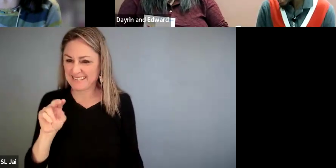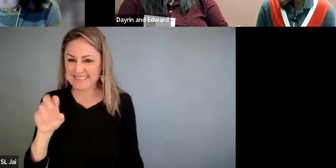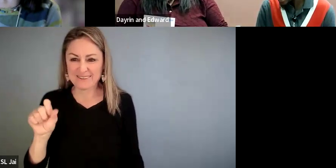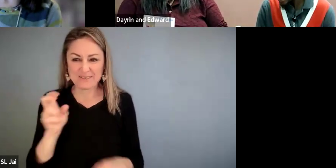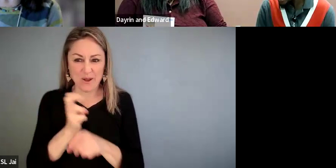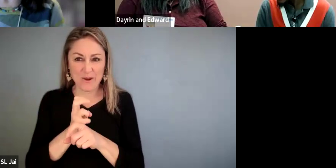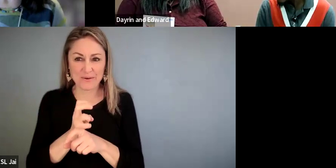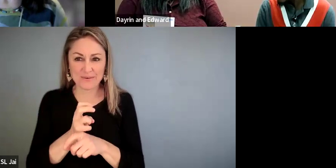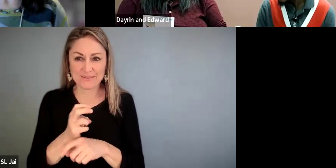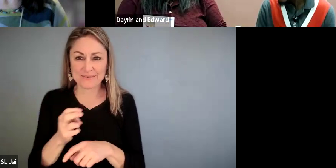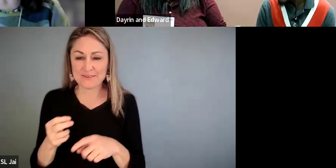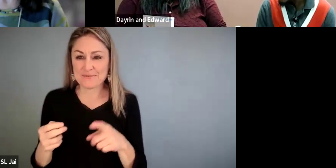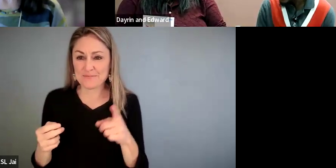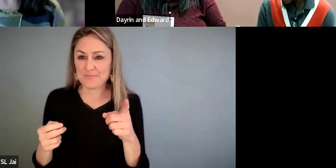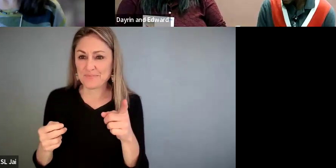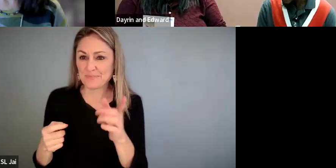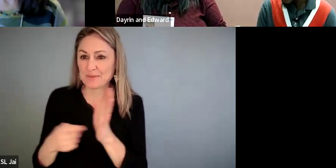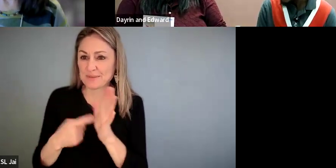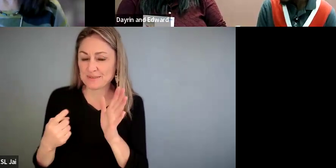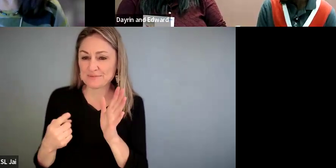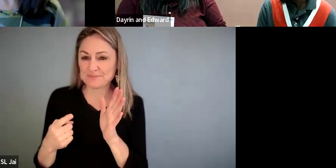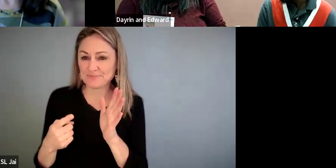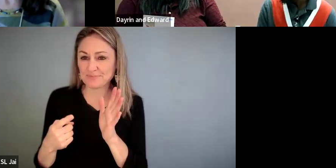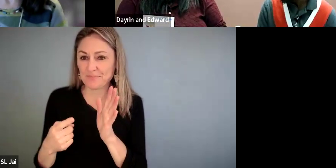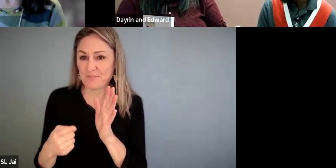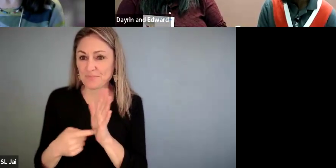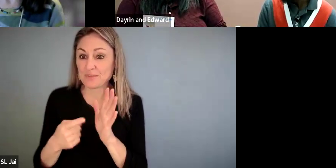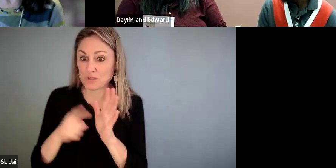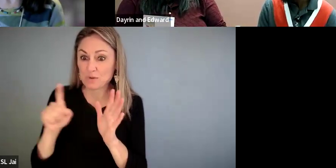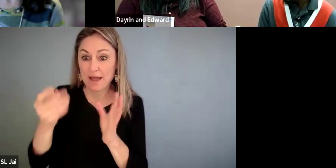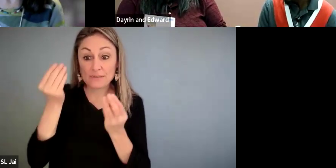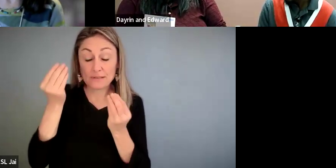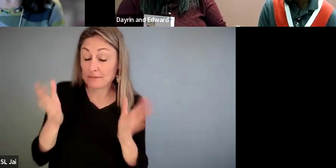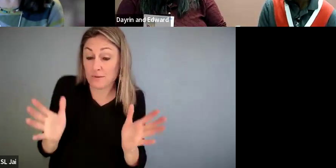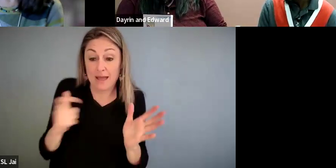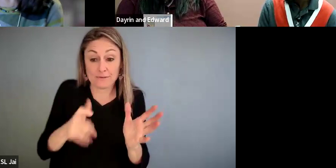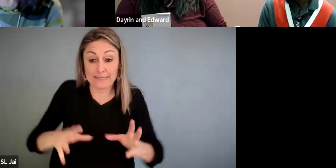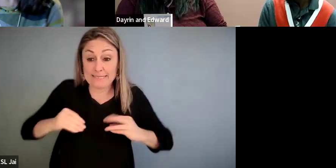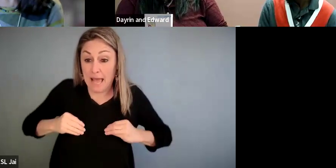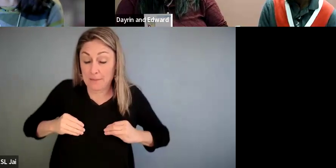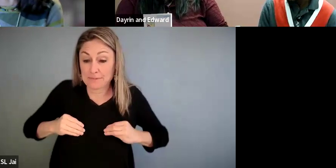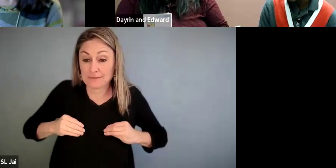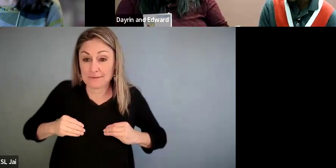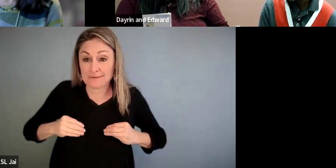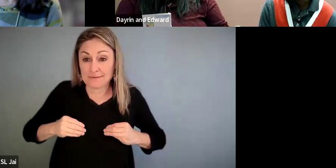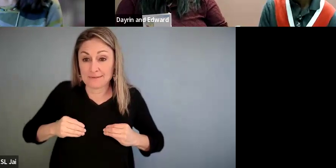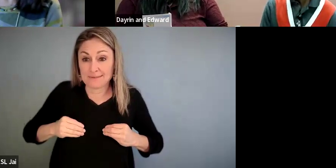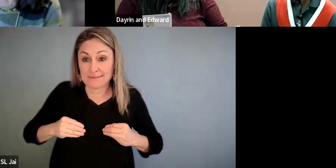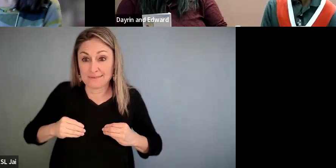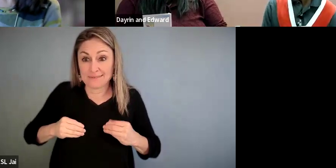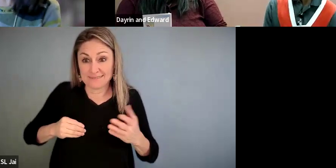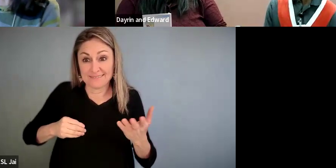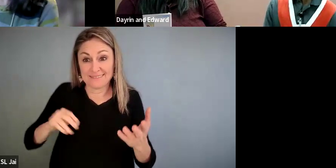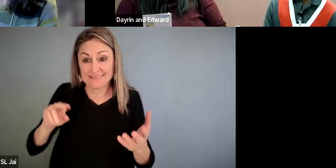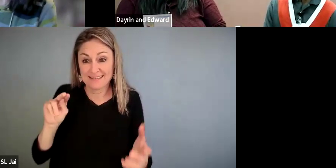But sometimes you need to, that you need to let the doctor do it too and help you to, because with